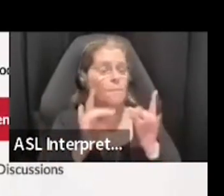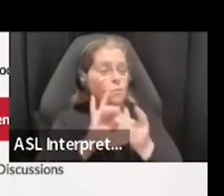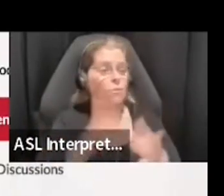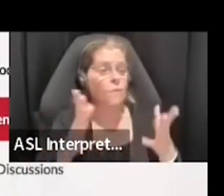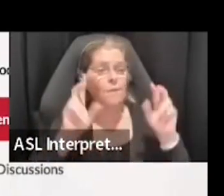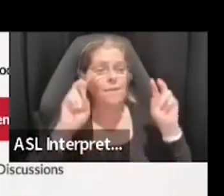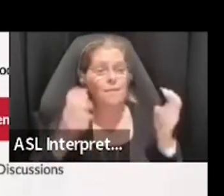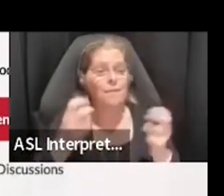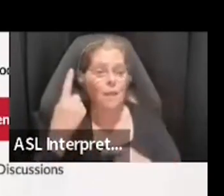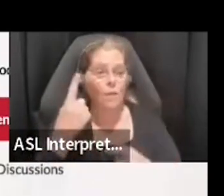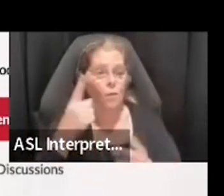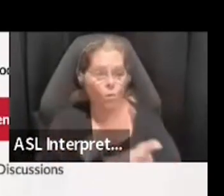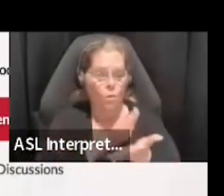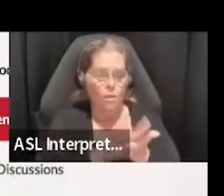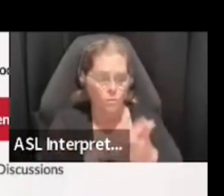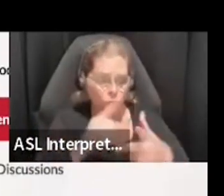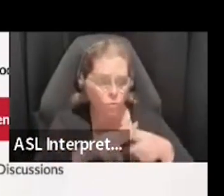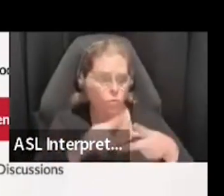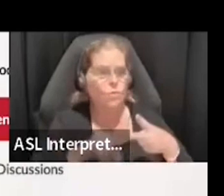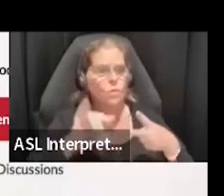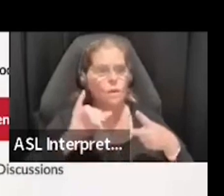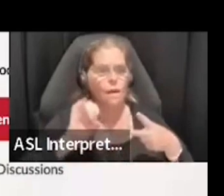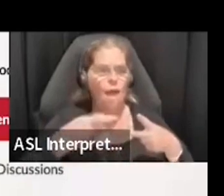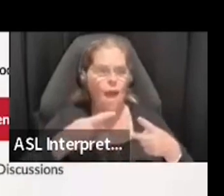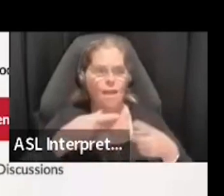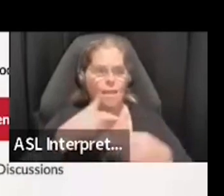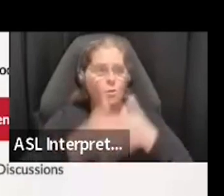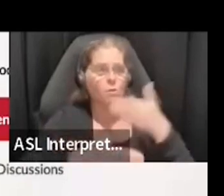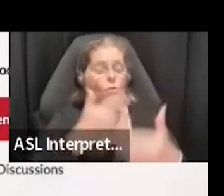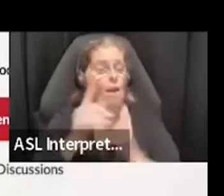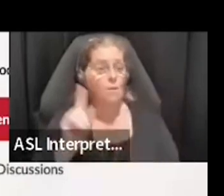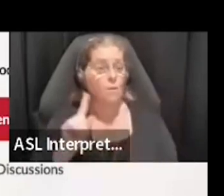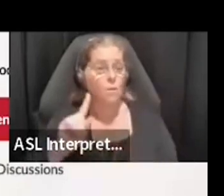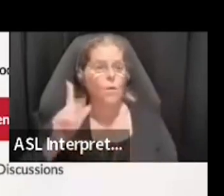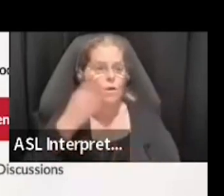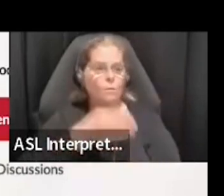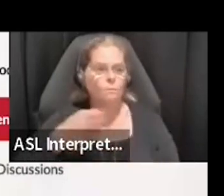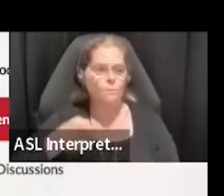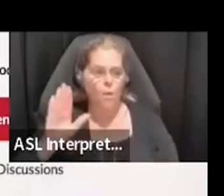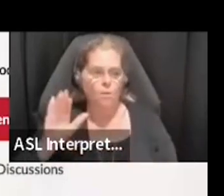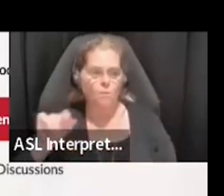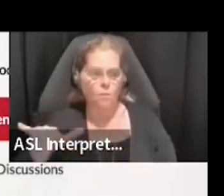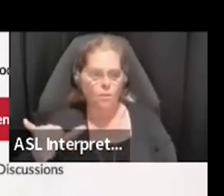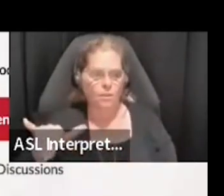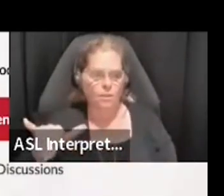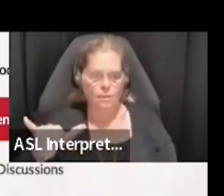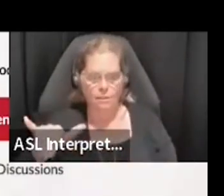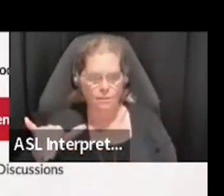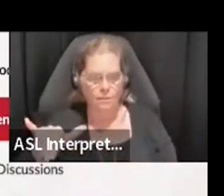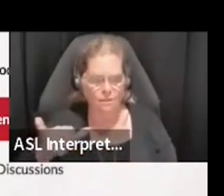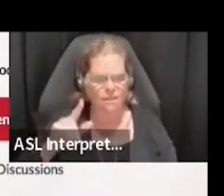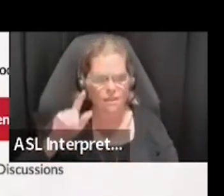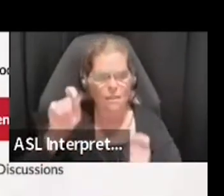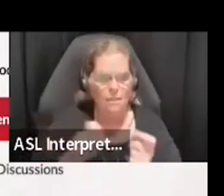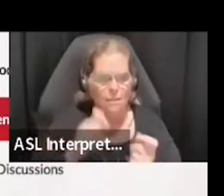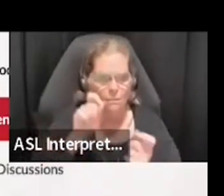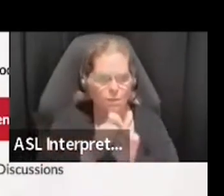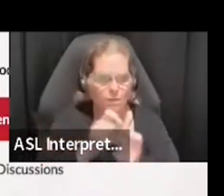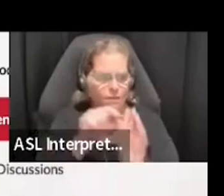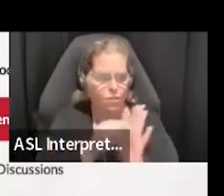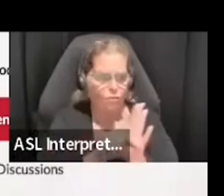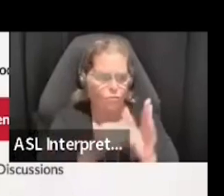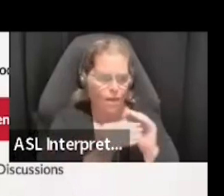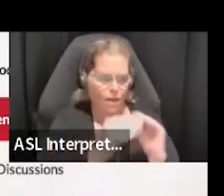I schools and the IEP process in Baltimore City, specific to grade fixing and GO students. What she says is more